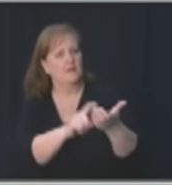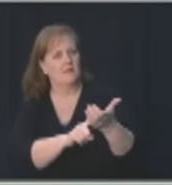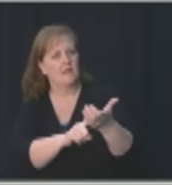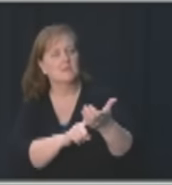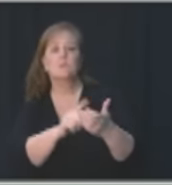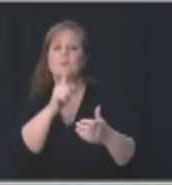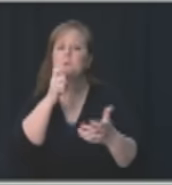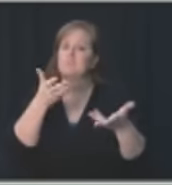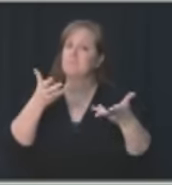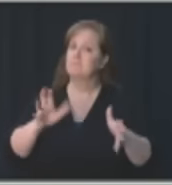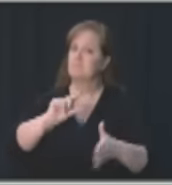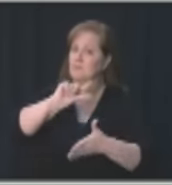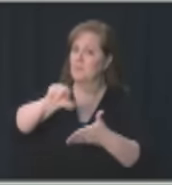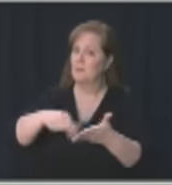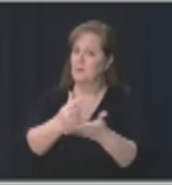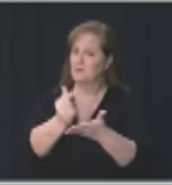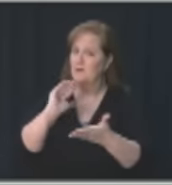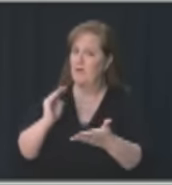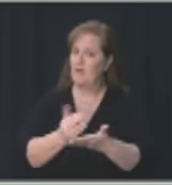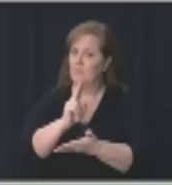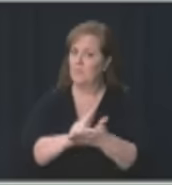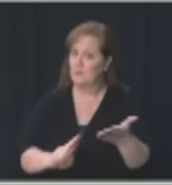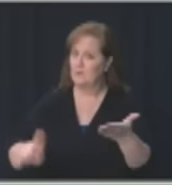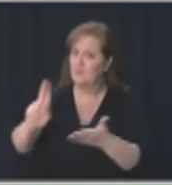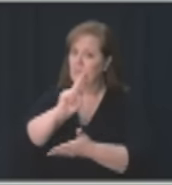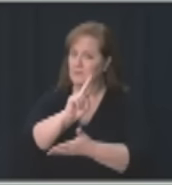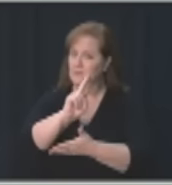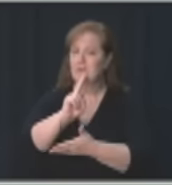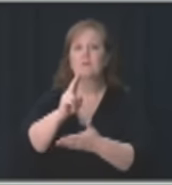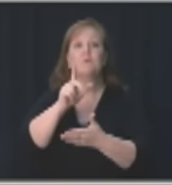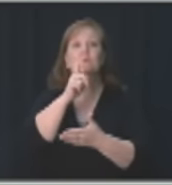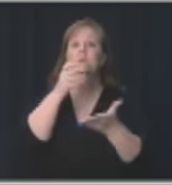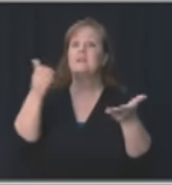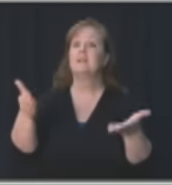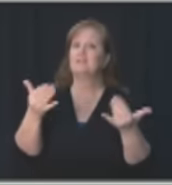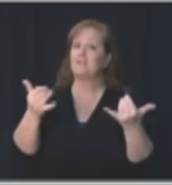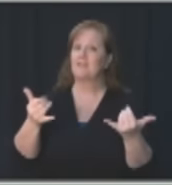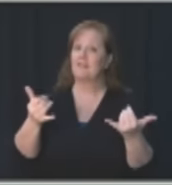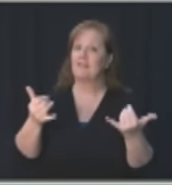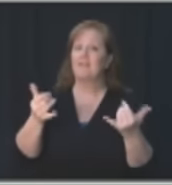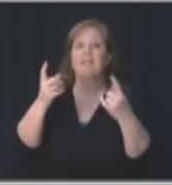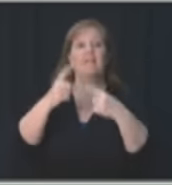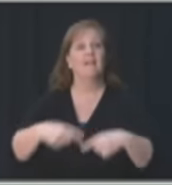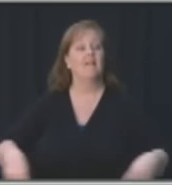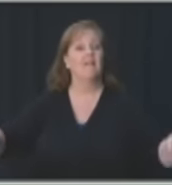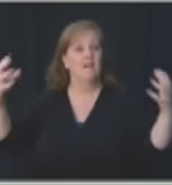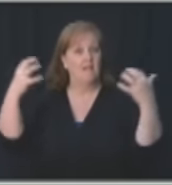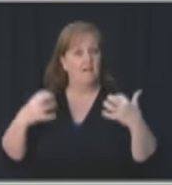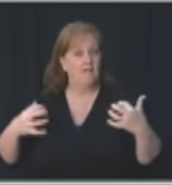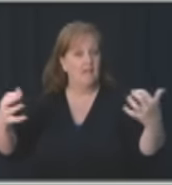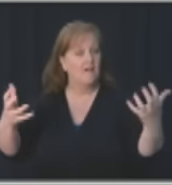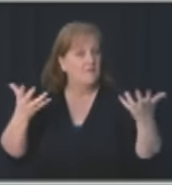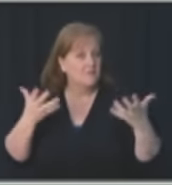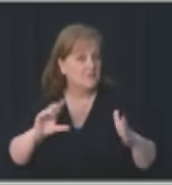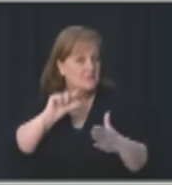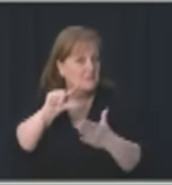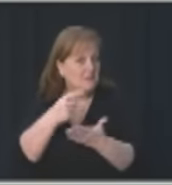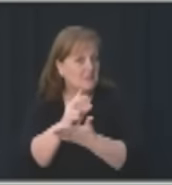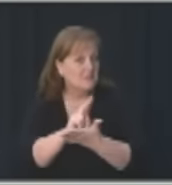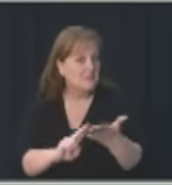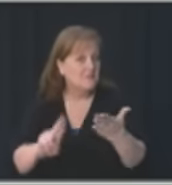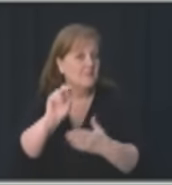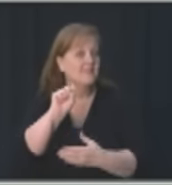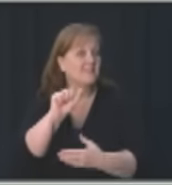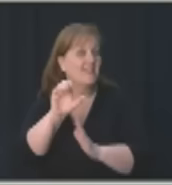alumni of our university who joined us today. Would all Sacramento State alumni please